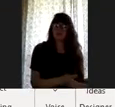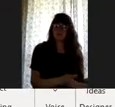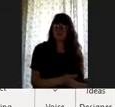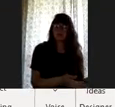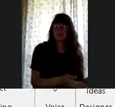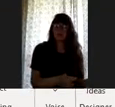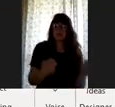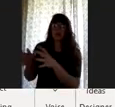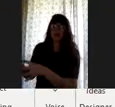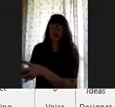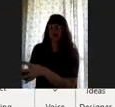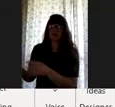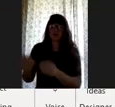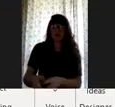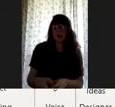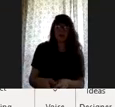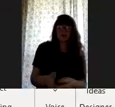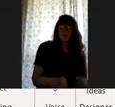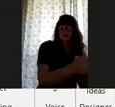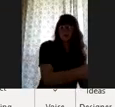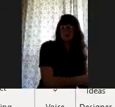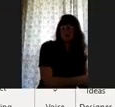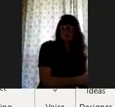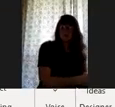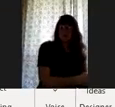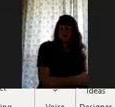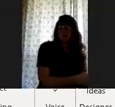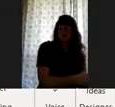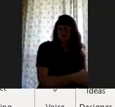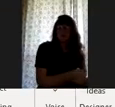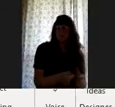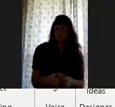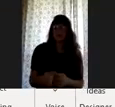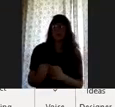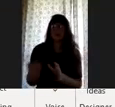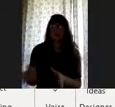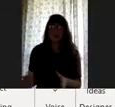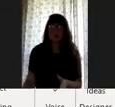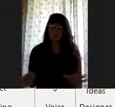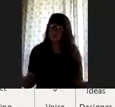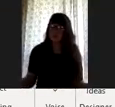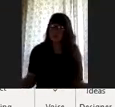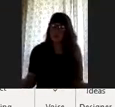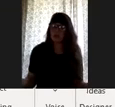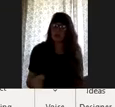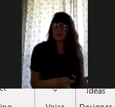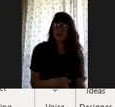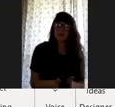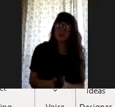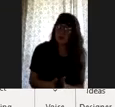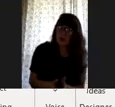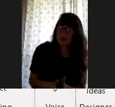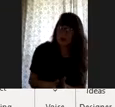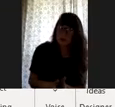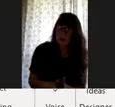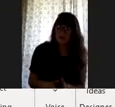positional. So okay. The love of God poured out would be positional. Okay. Through, and this is really important, through the Holy